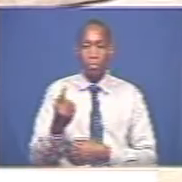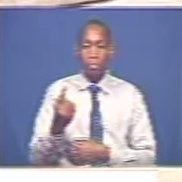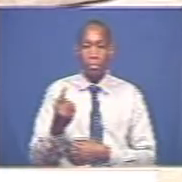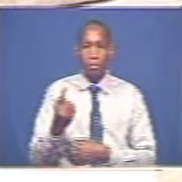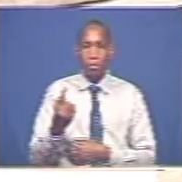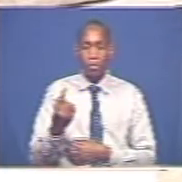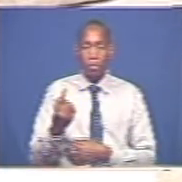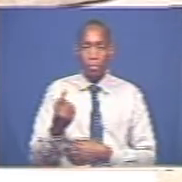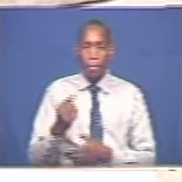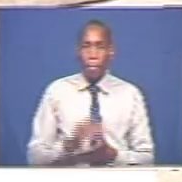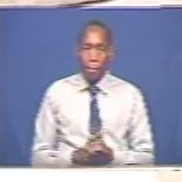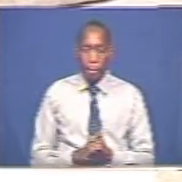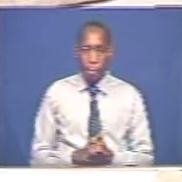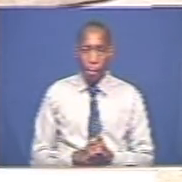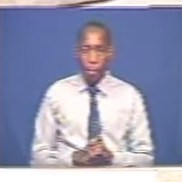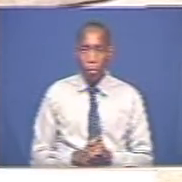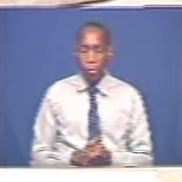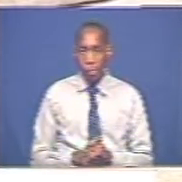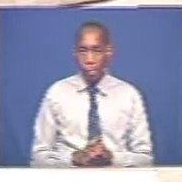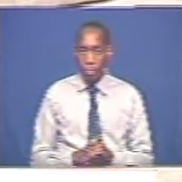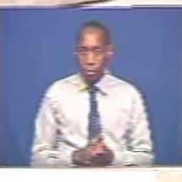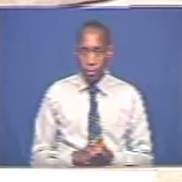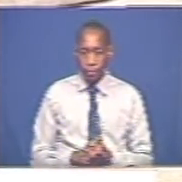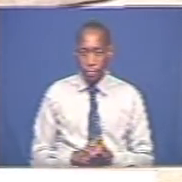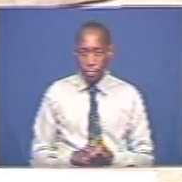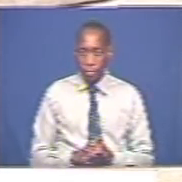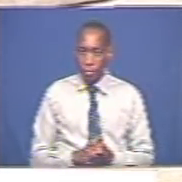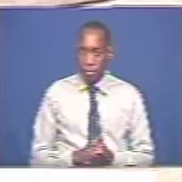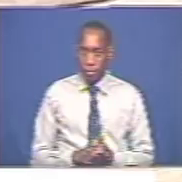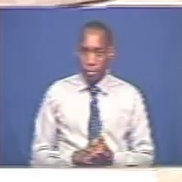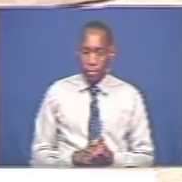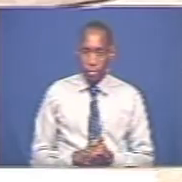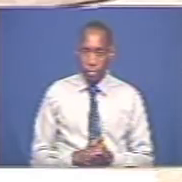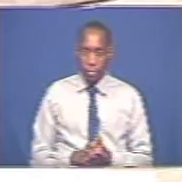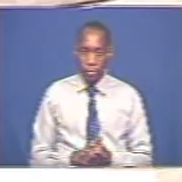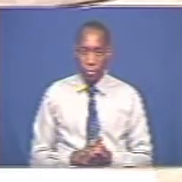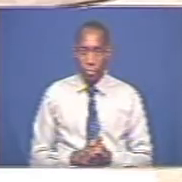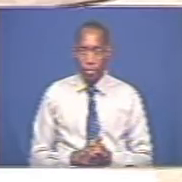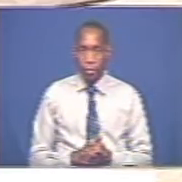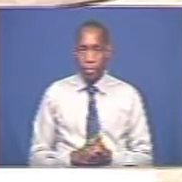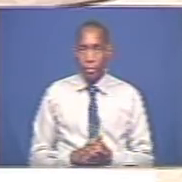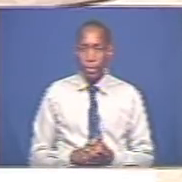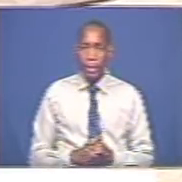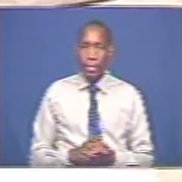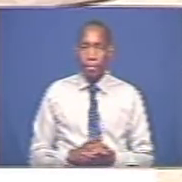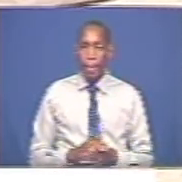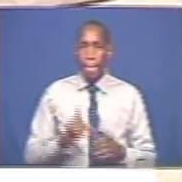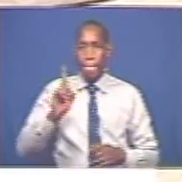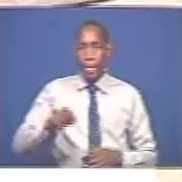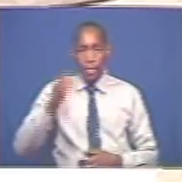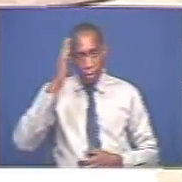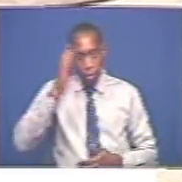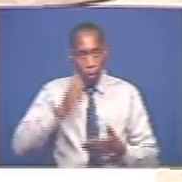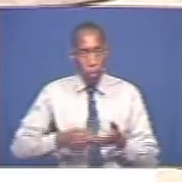We go to work, you can see this employee is not so passionate about their job. We need to find out what's going